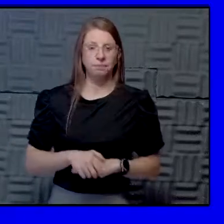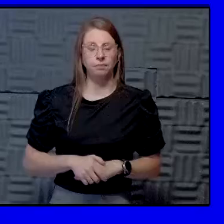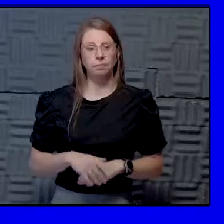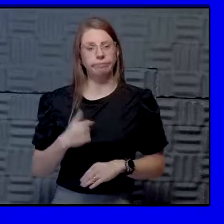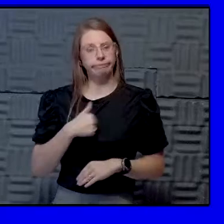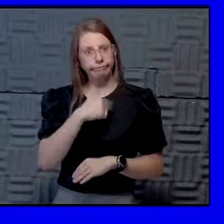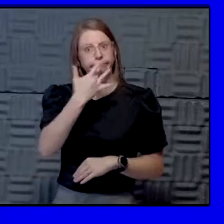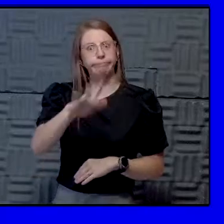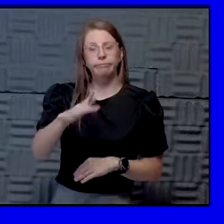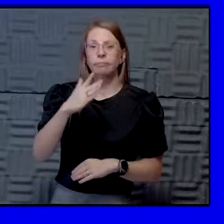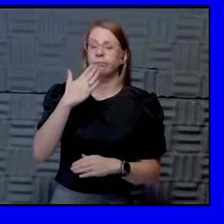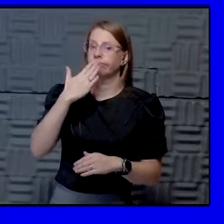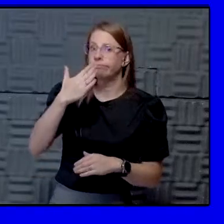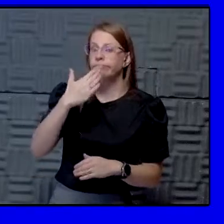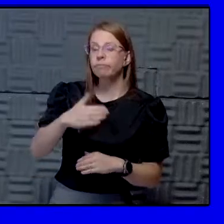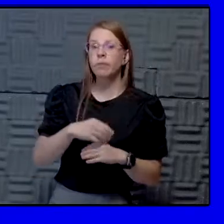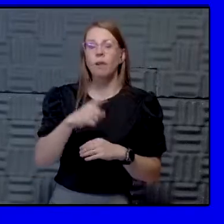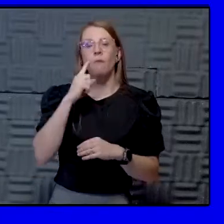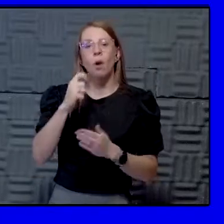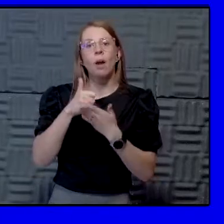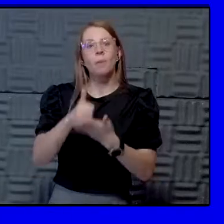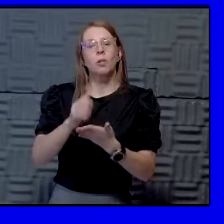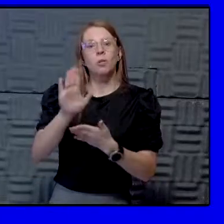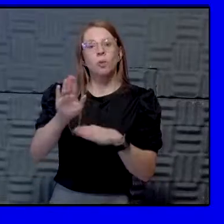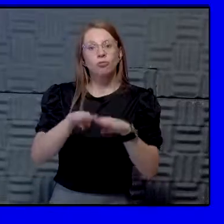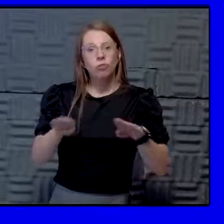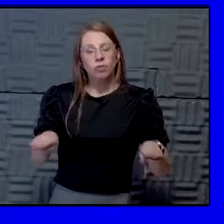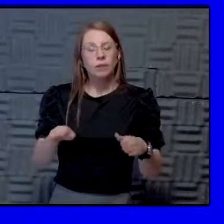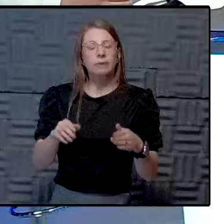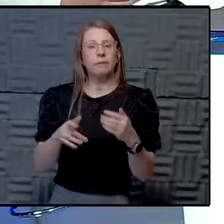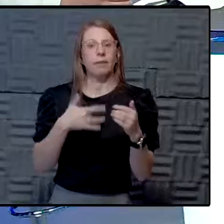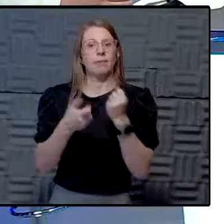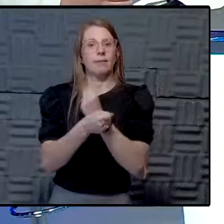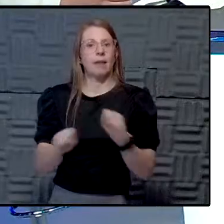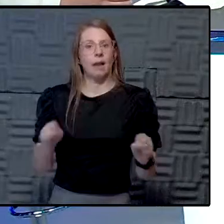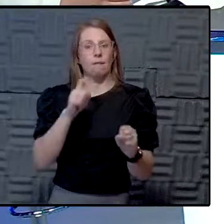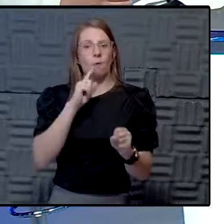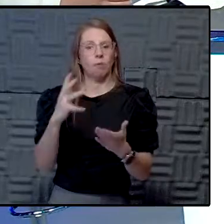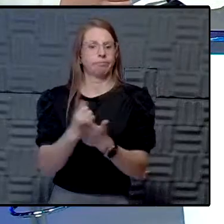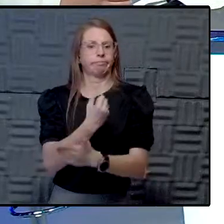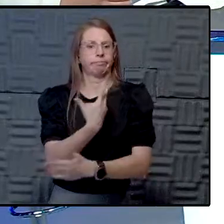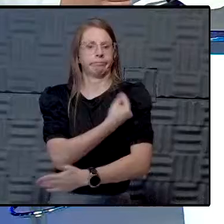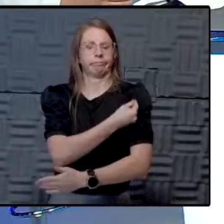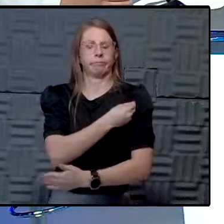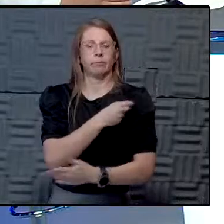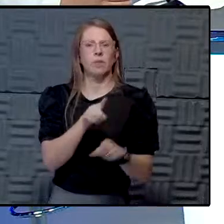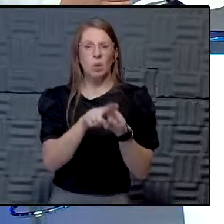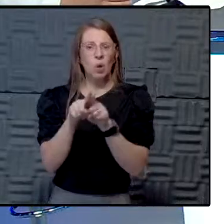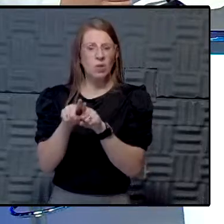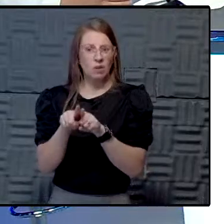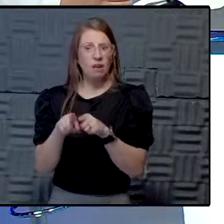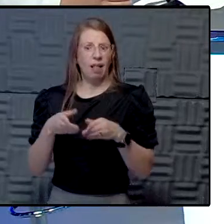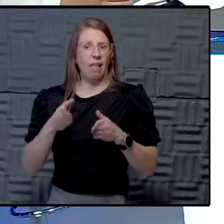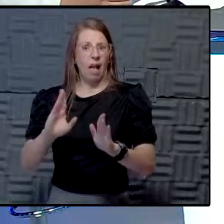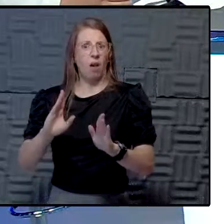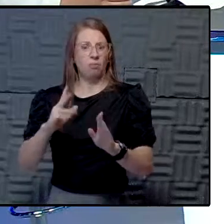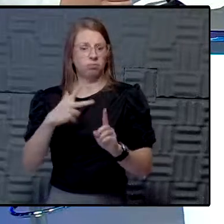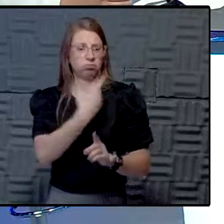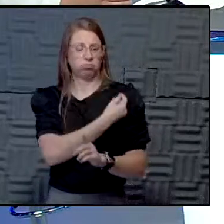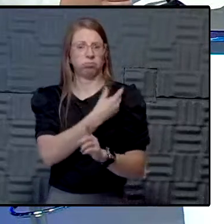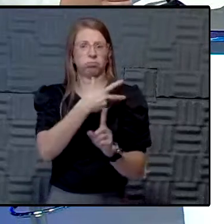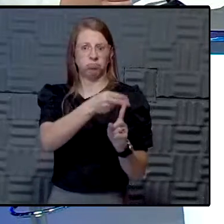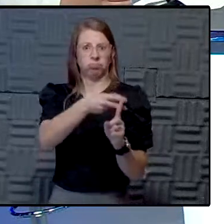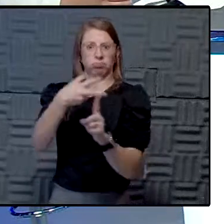for, first of all, helping your children feel safe to have that vaccine, and second of all, allowing them to have it on the program. And thanks to them